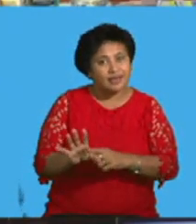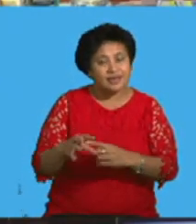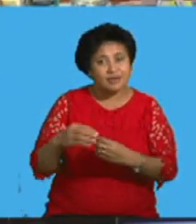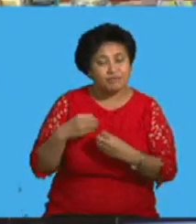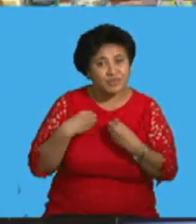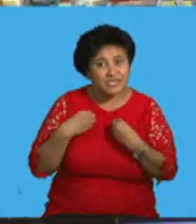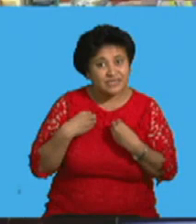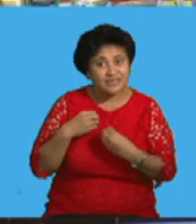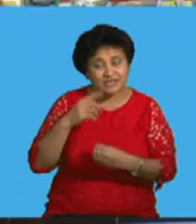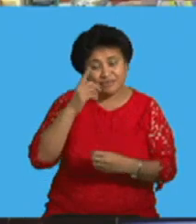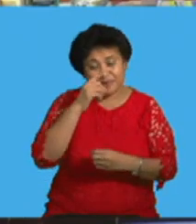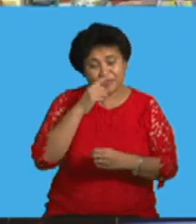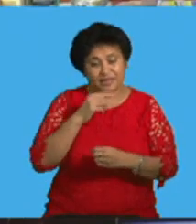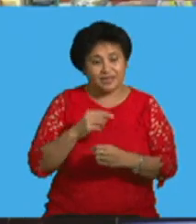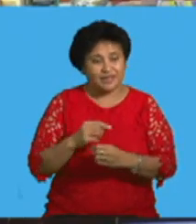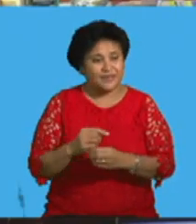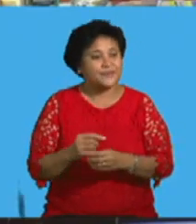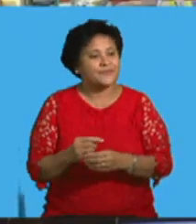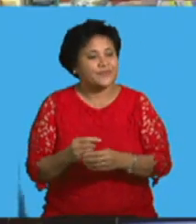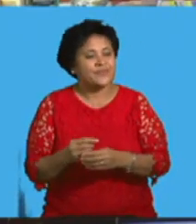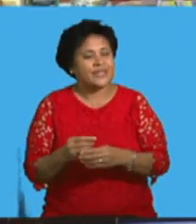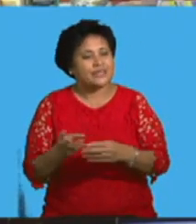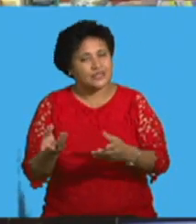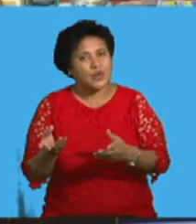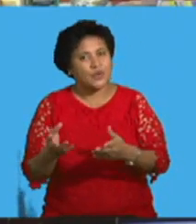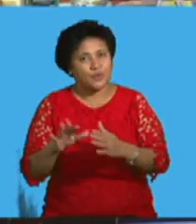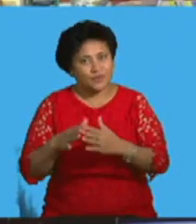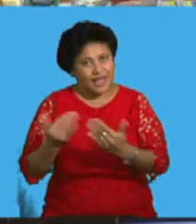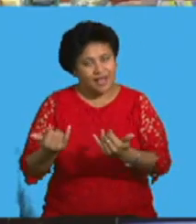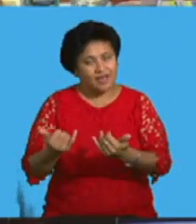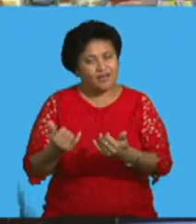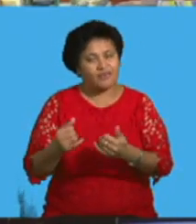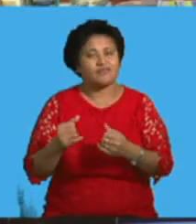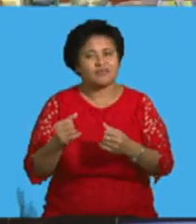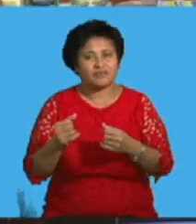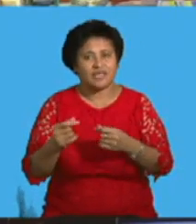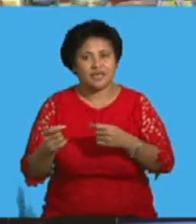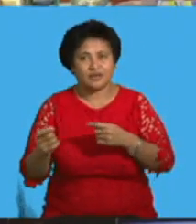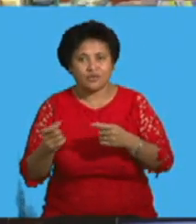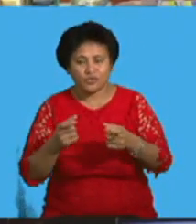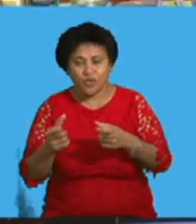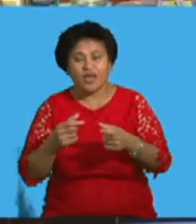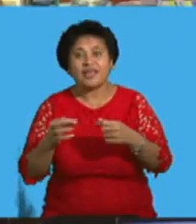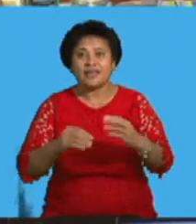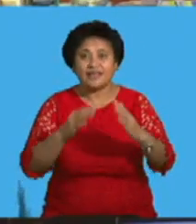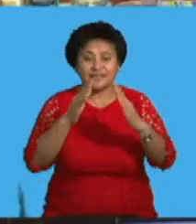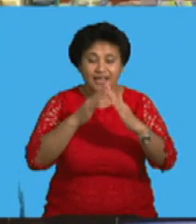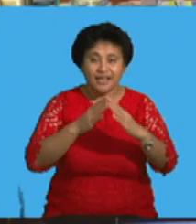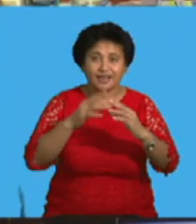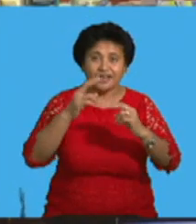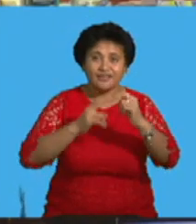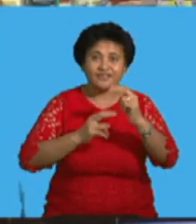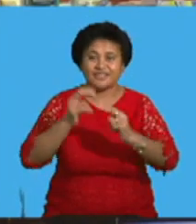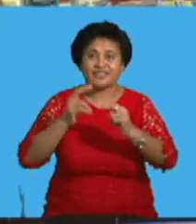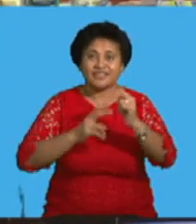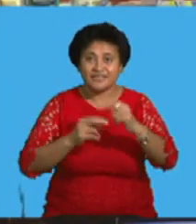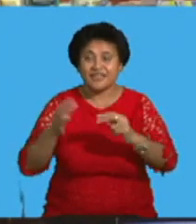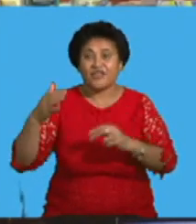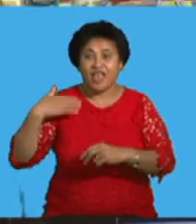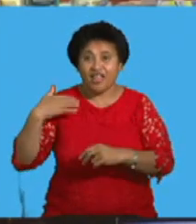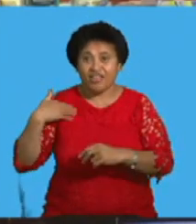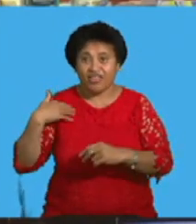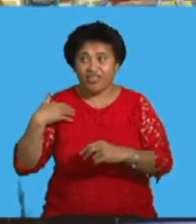YES program are successfully undertaking their businesses in tiny home construction, health and fitness,